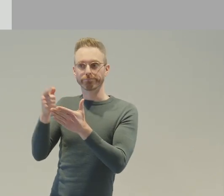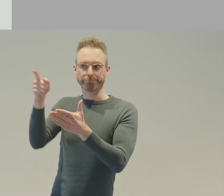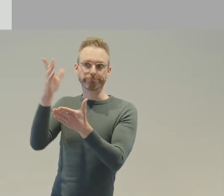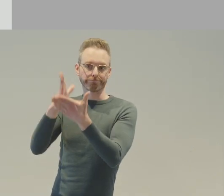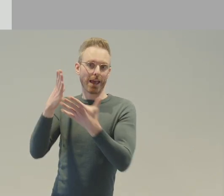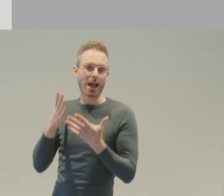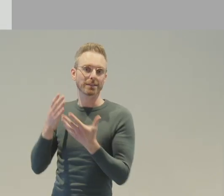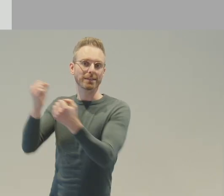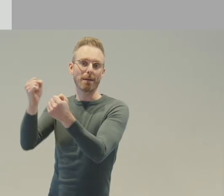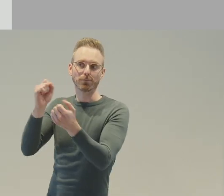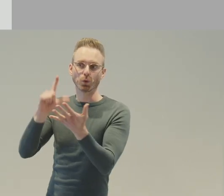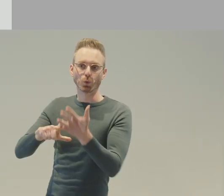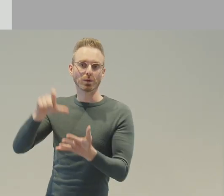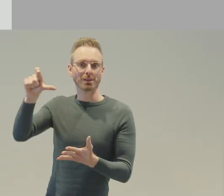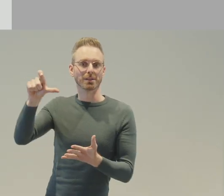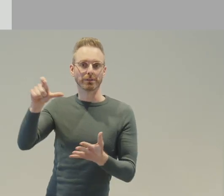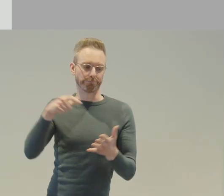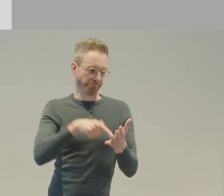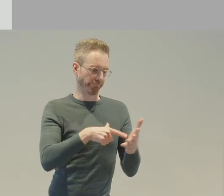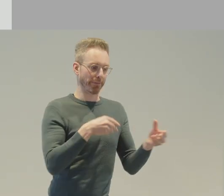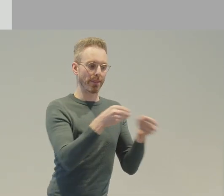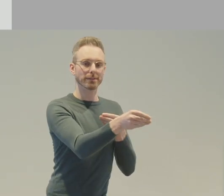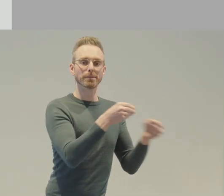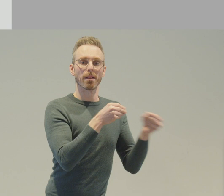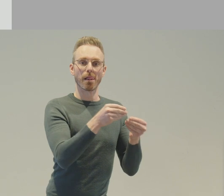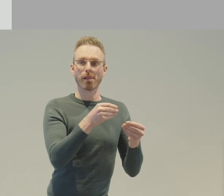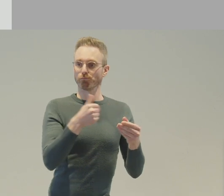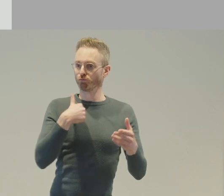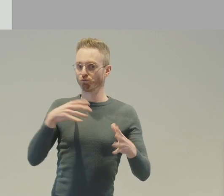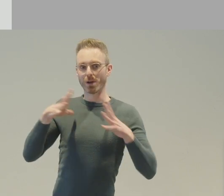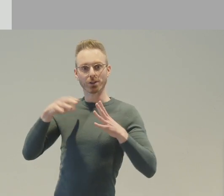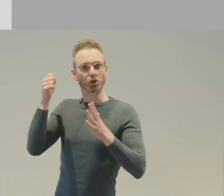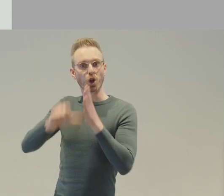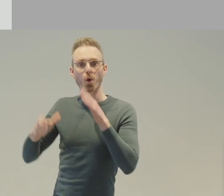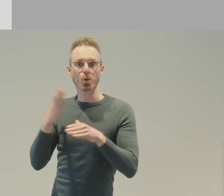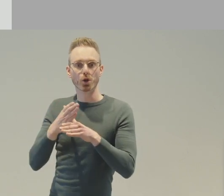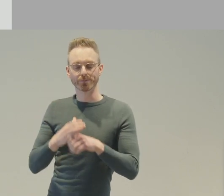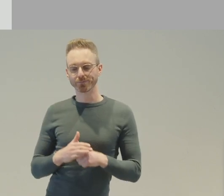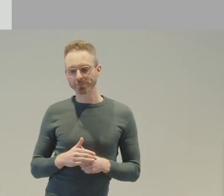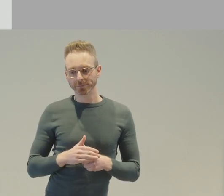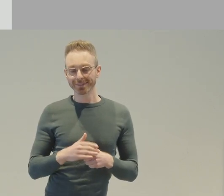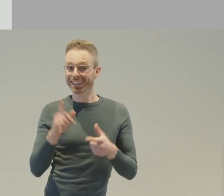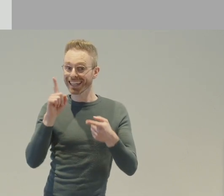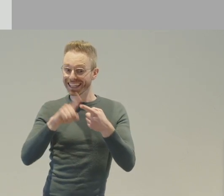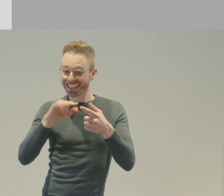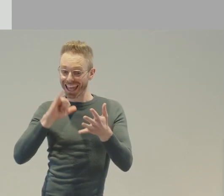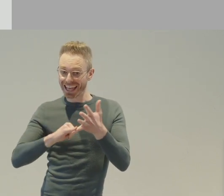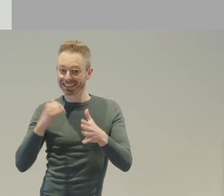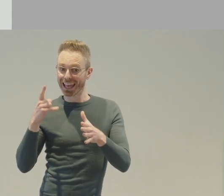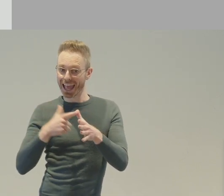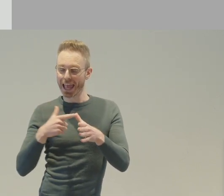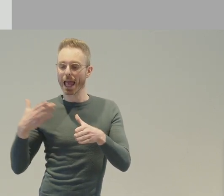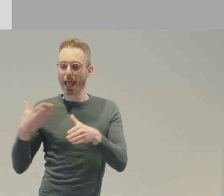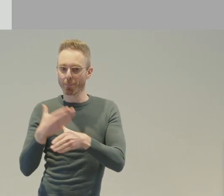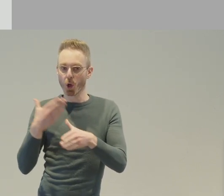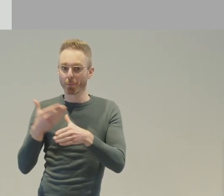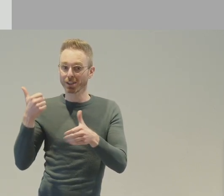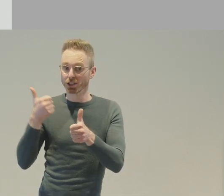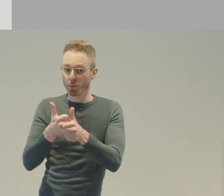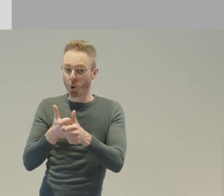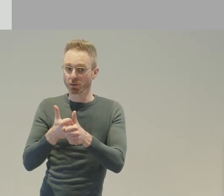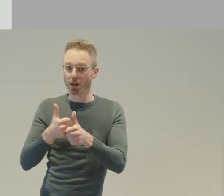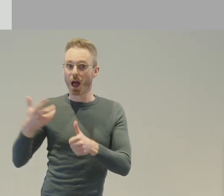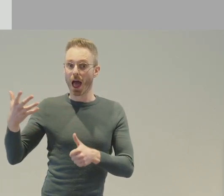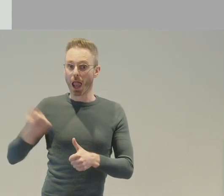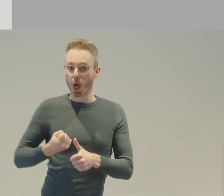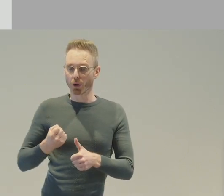start working, it will taper down, so that's fine. With employment support allowance, you must have done a PW1